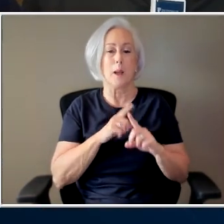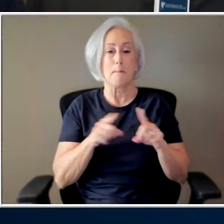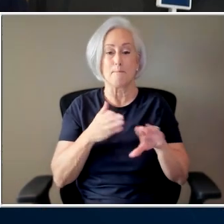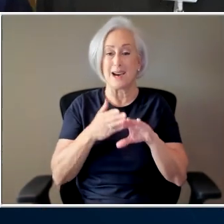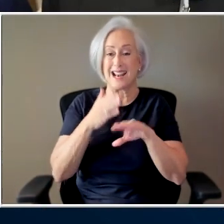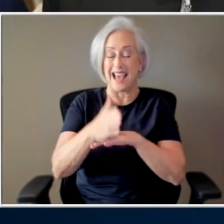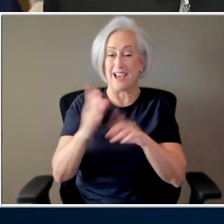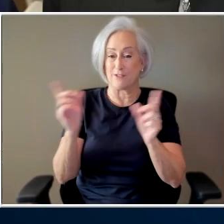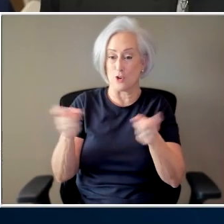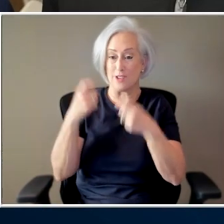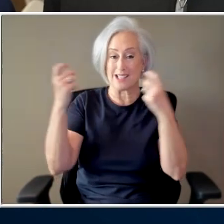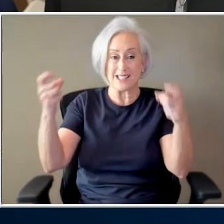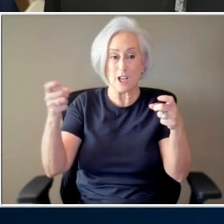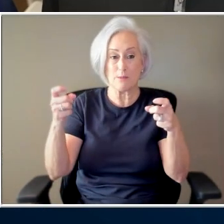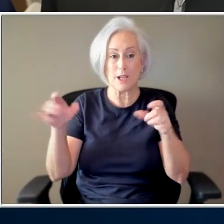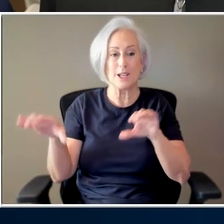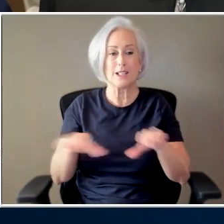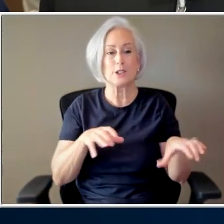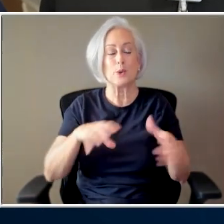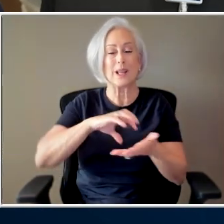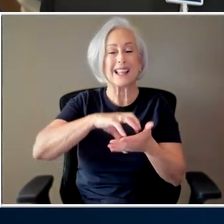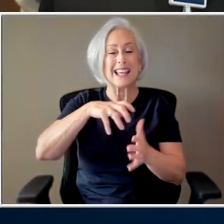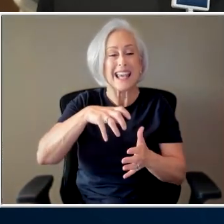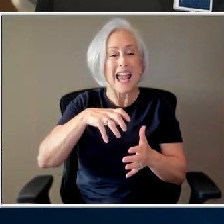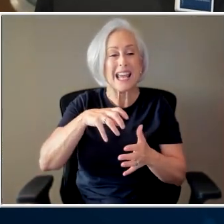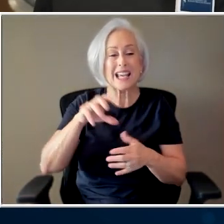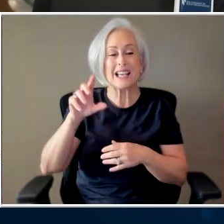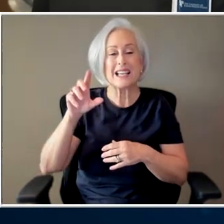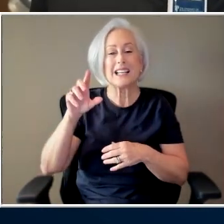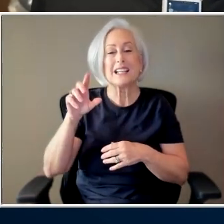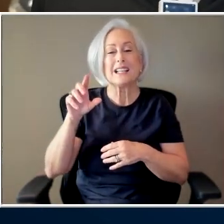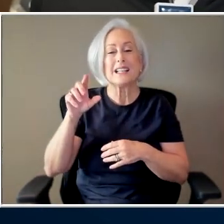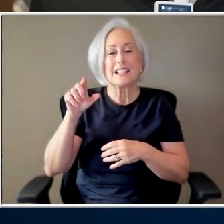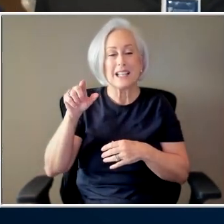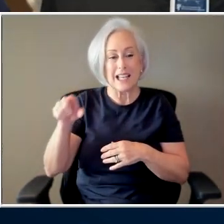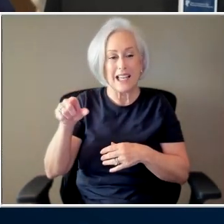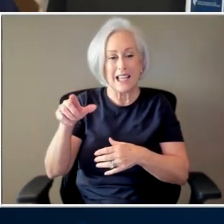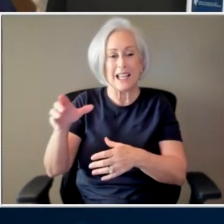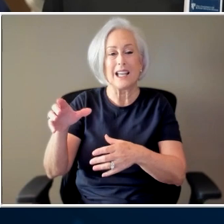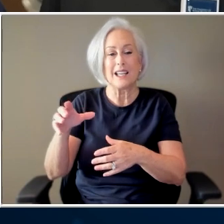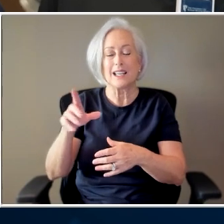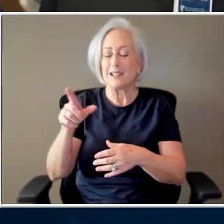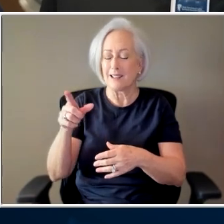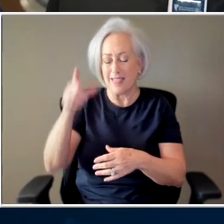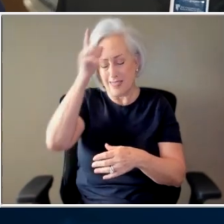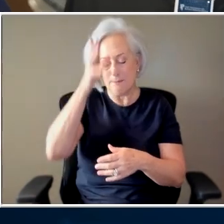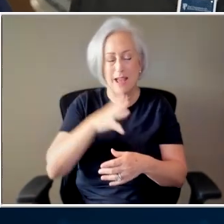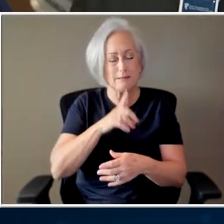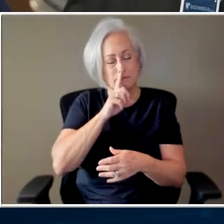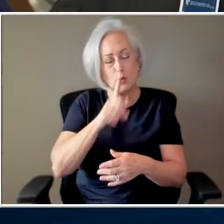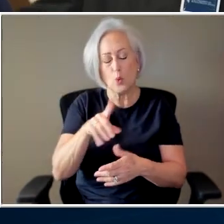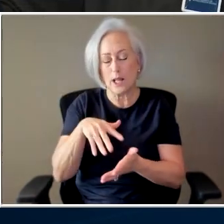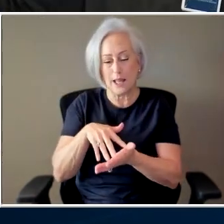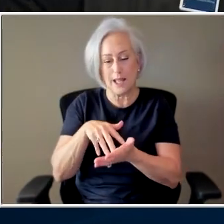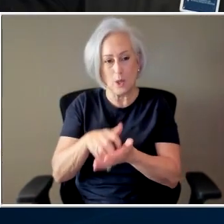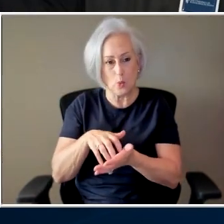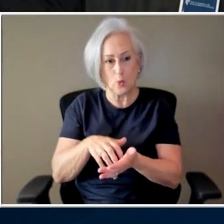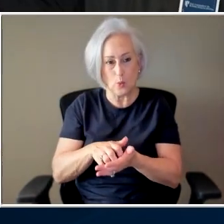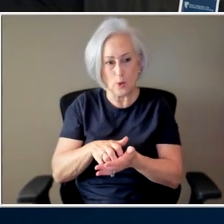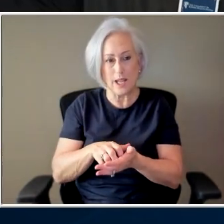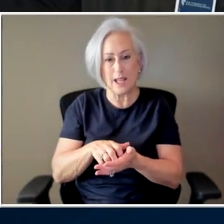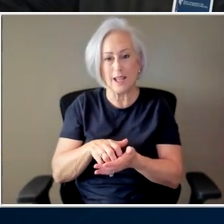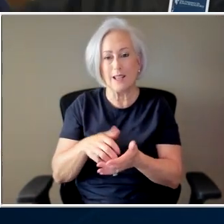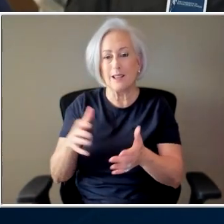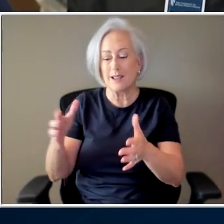where we were doing the cake, and Tommy took the cake, and he's very weak, and he took it, and he reached up really